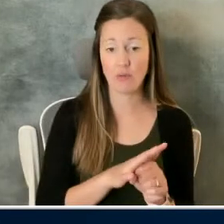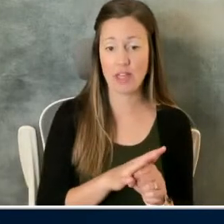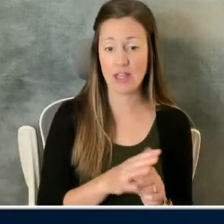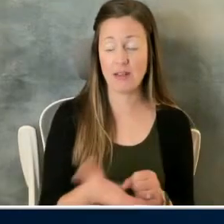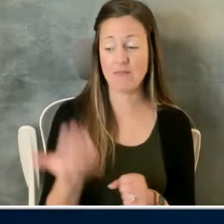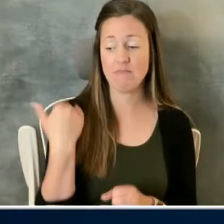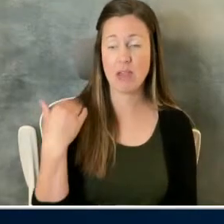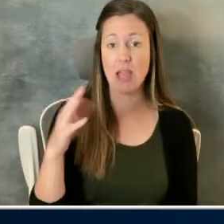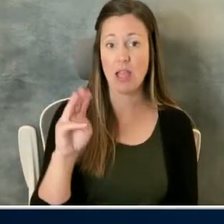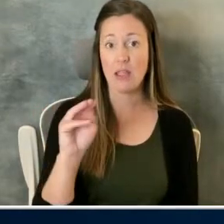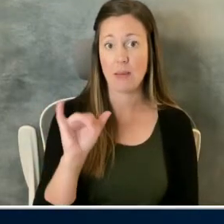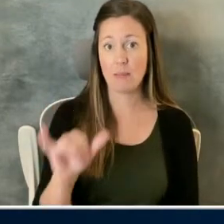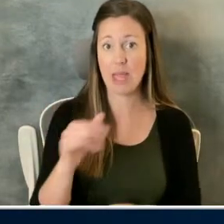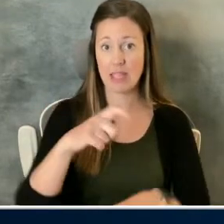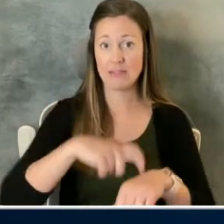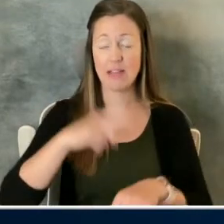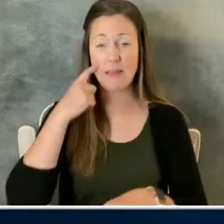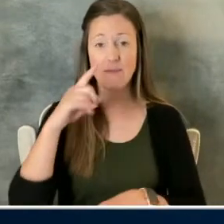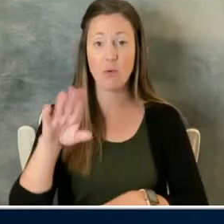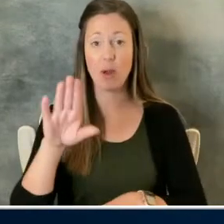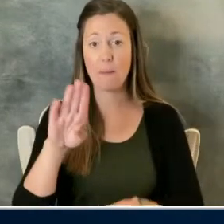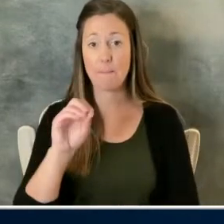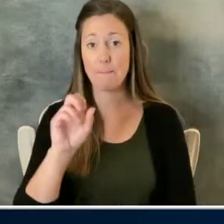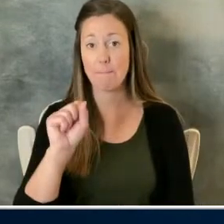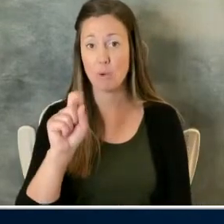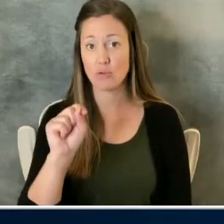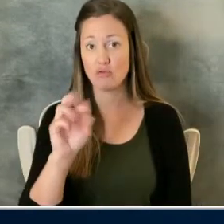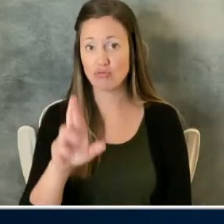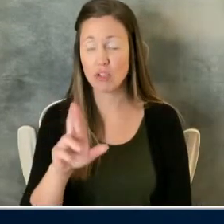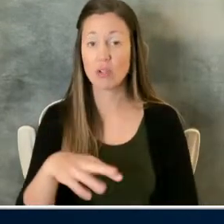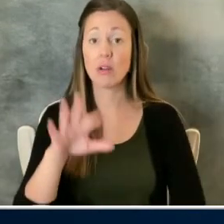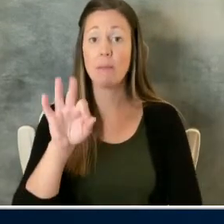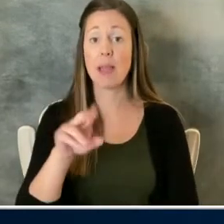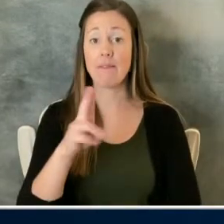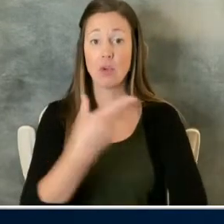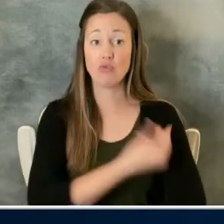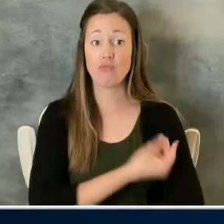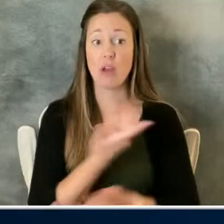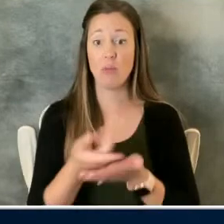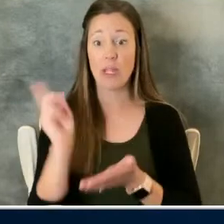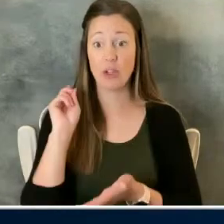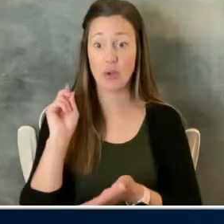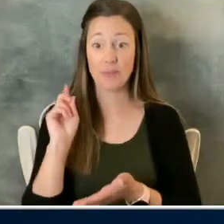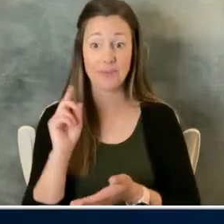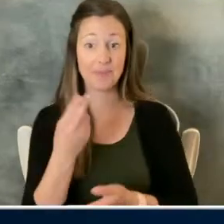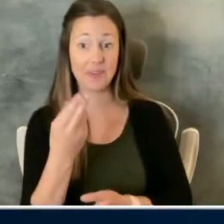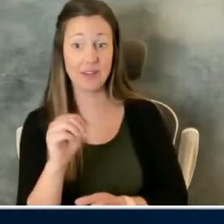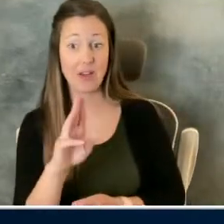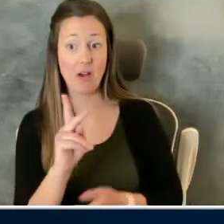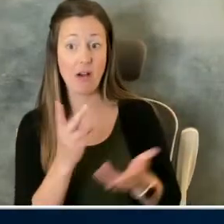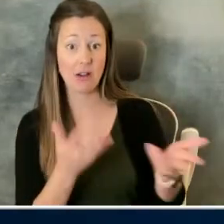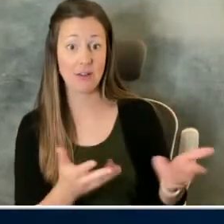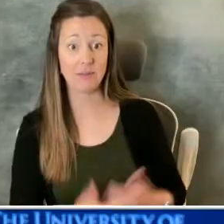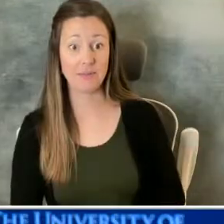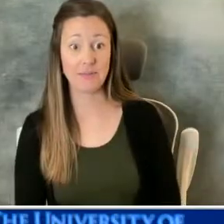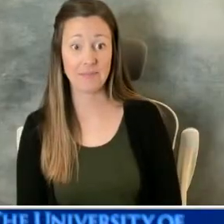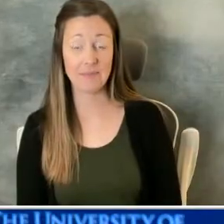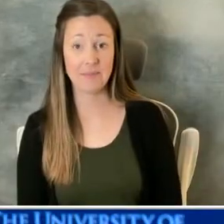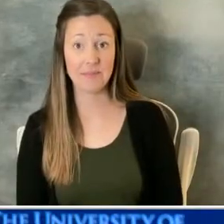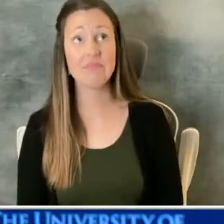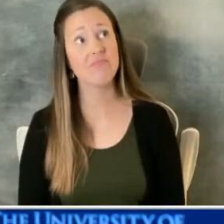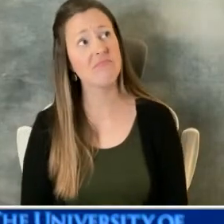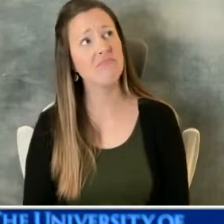the booster? I had the flu shot a week ago. Okay, Hawkeye, middle of May, kind of getting close. I think so. You know, we have